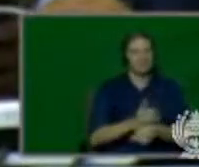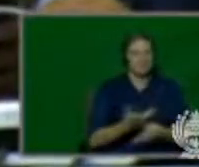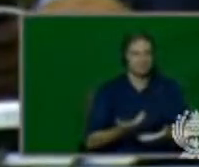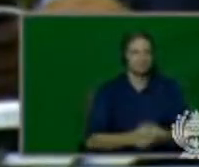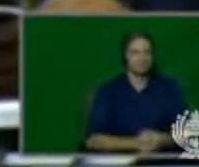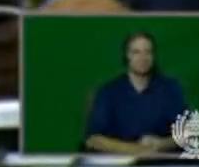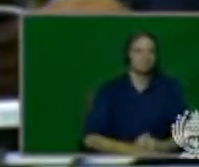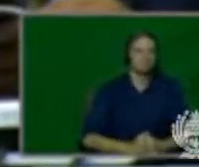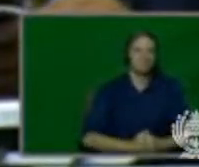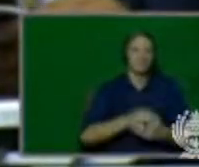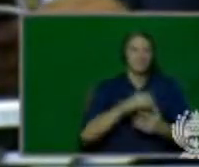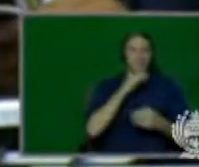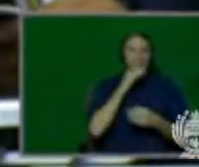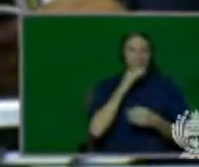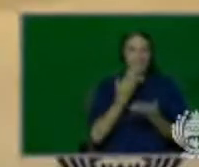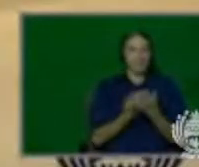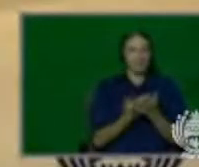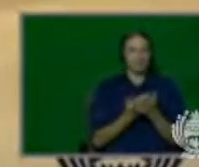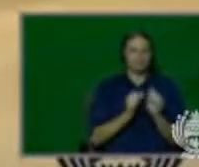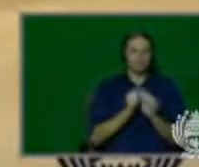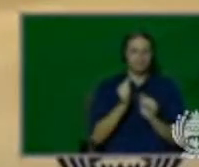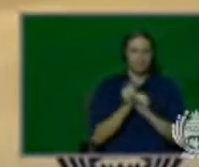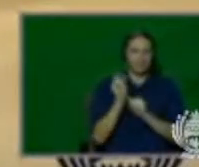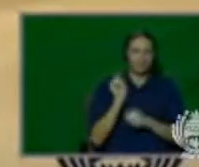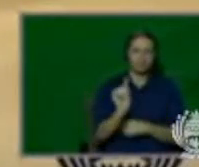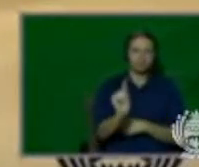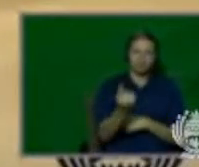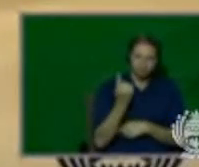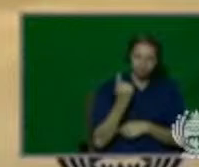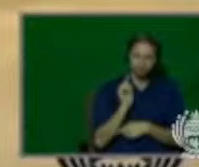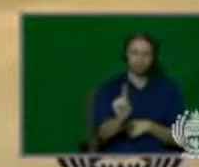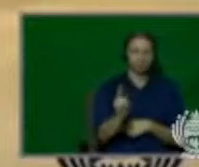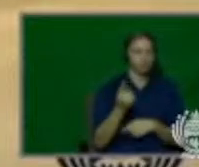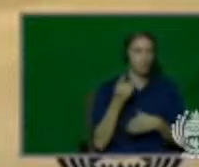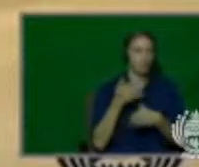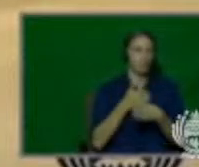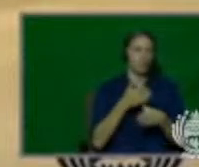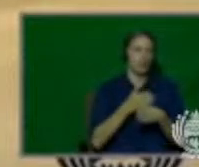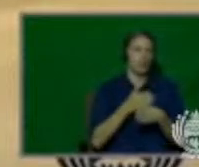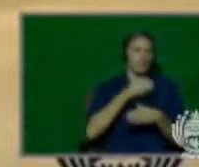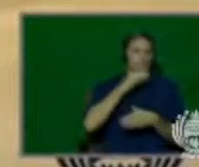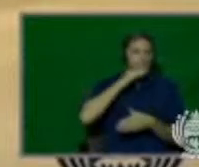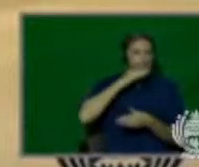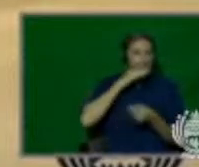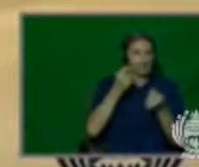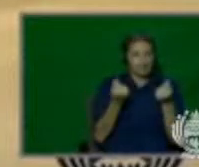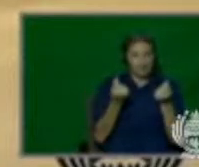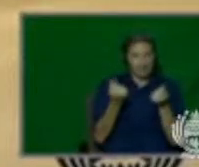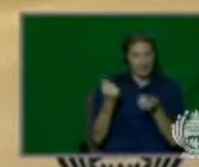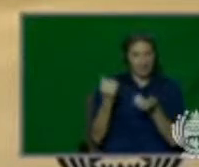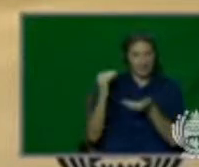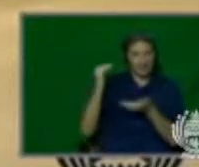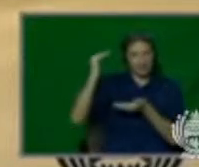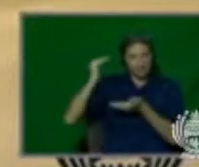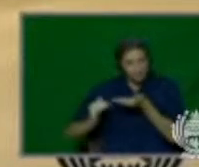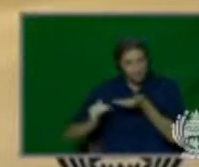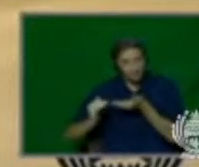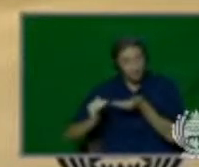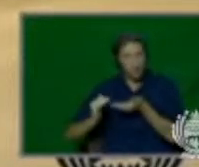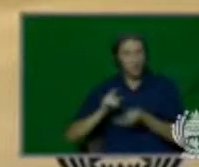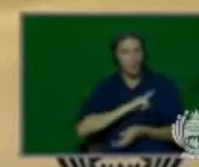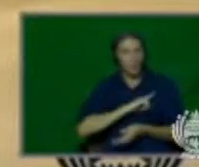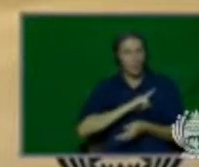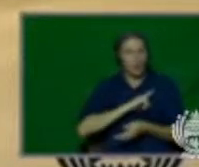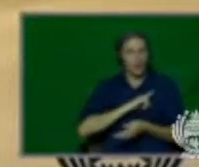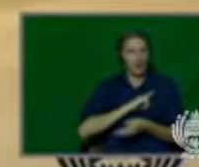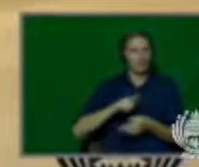To get to and from work, and significantly reduce the money that lower-income households spend on